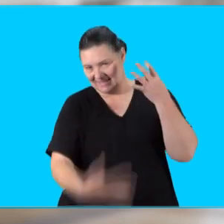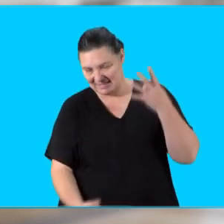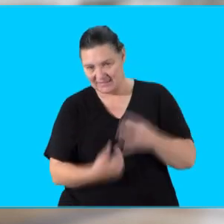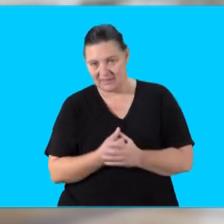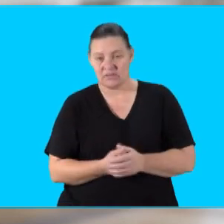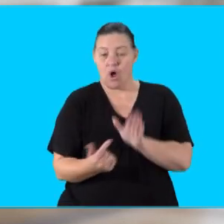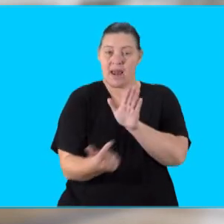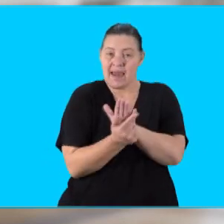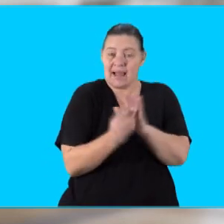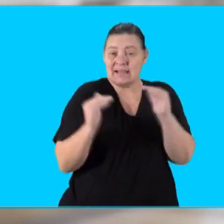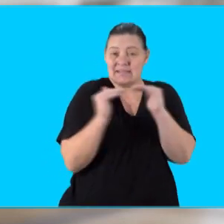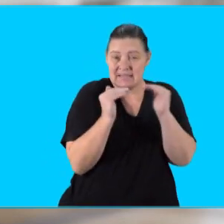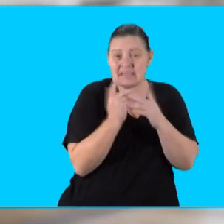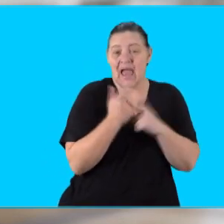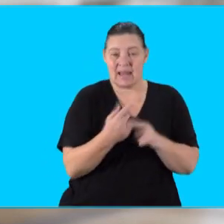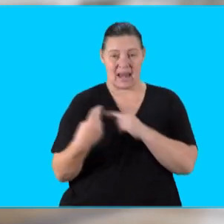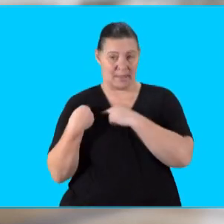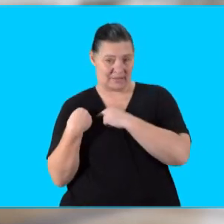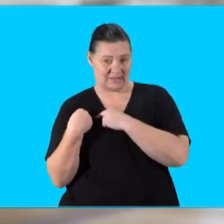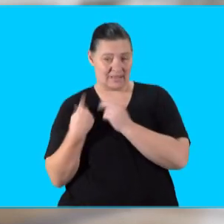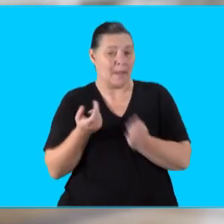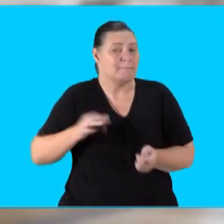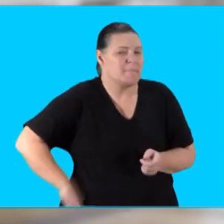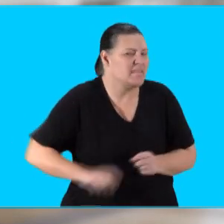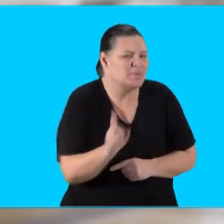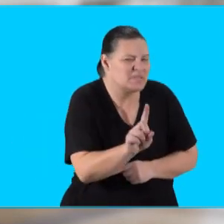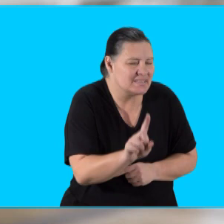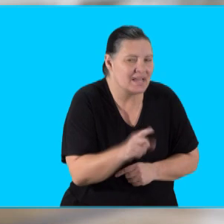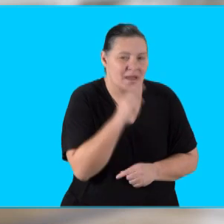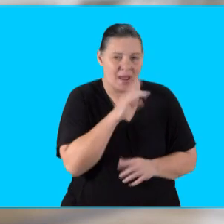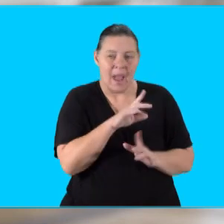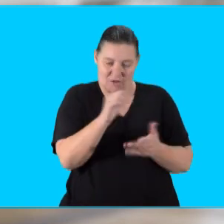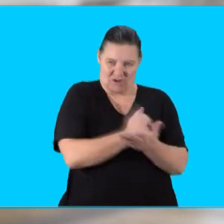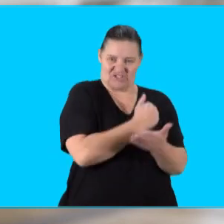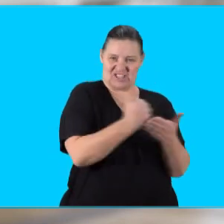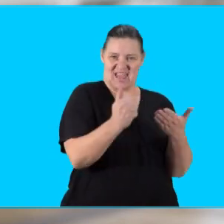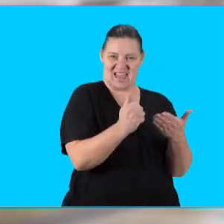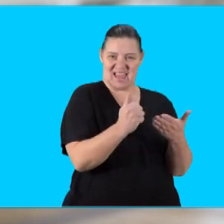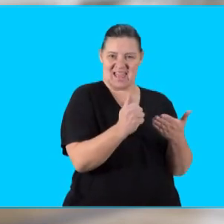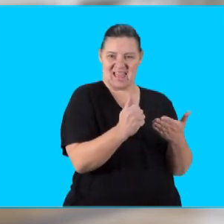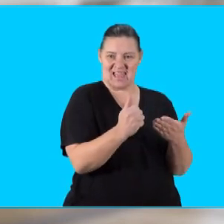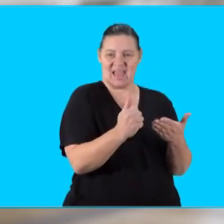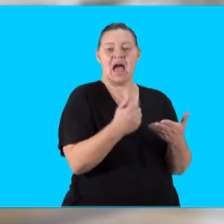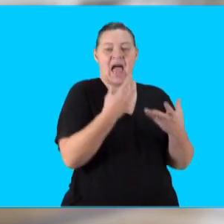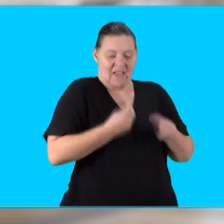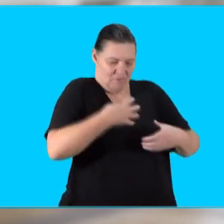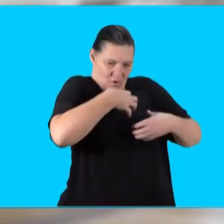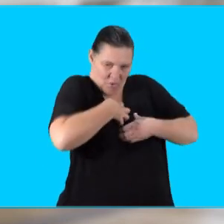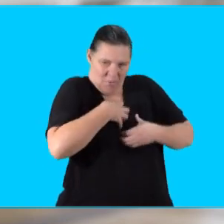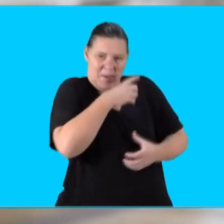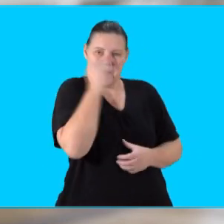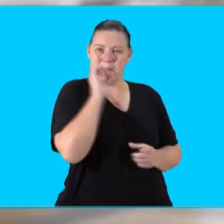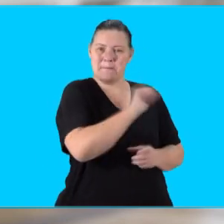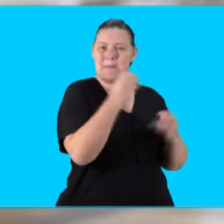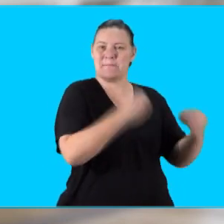legal status and liability, the benefit is that the company can be registered and have its own name.